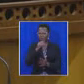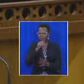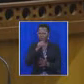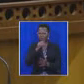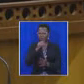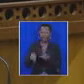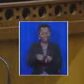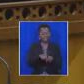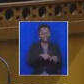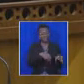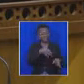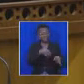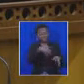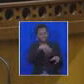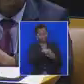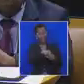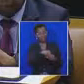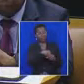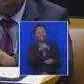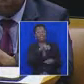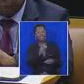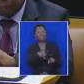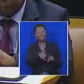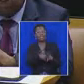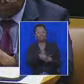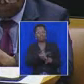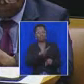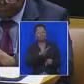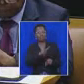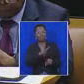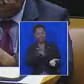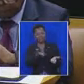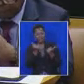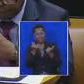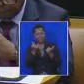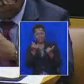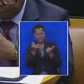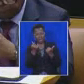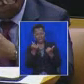the same politicians and chancellors who had called them in to deal with the situation.